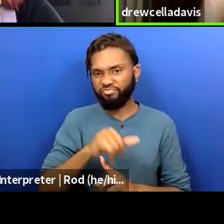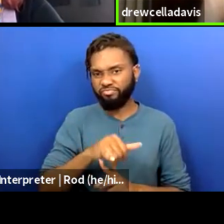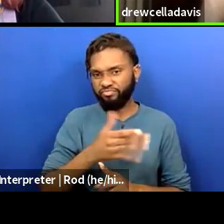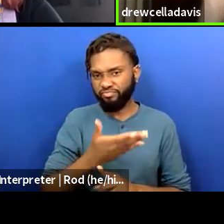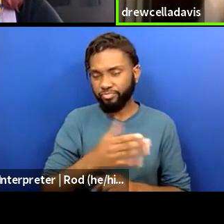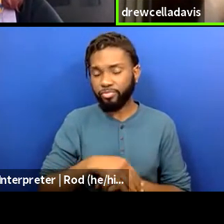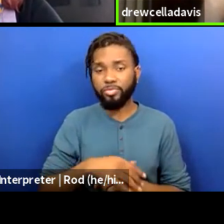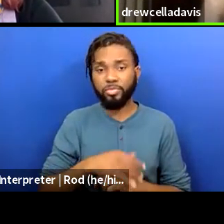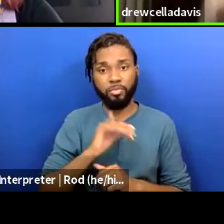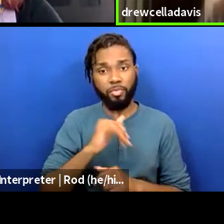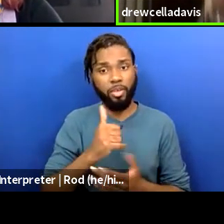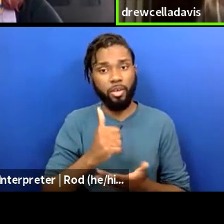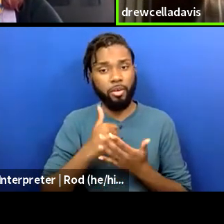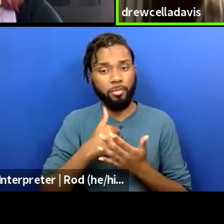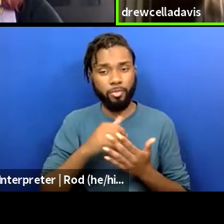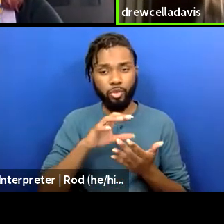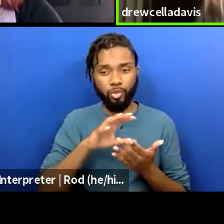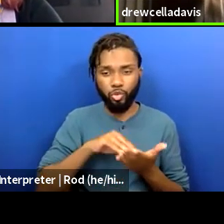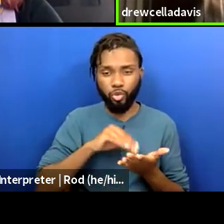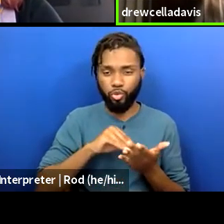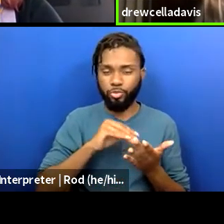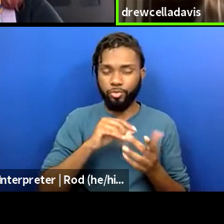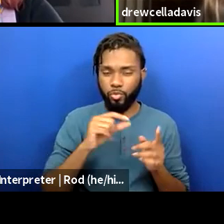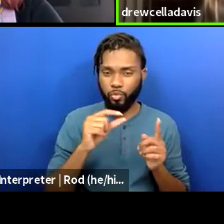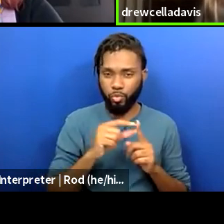So it helped me learn the words, but